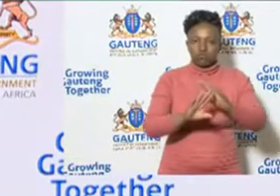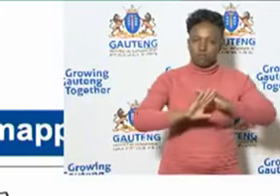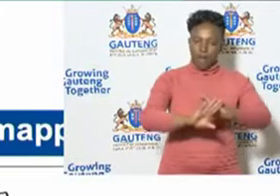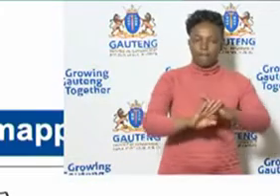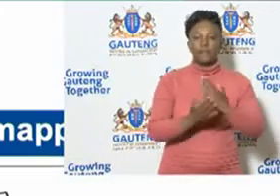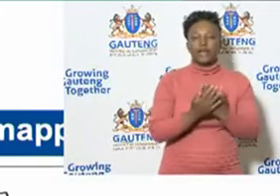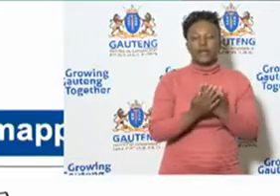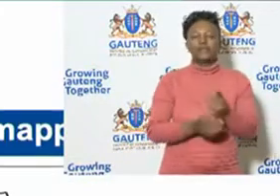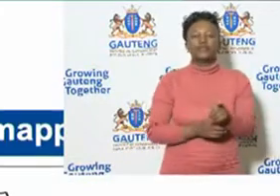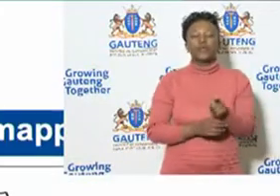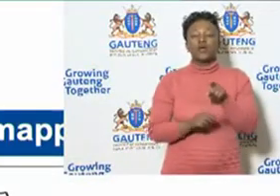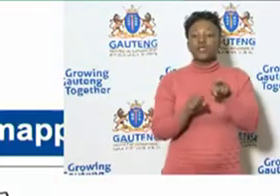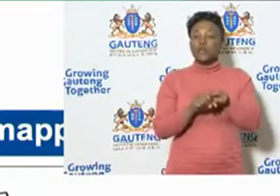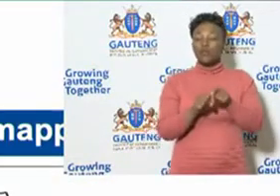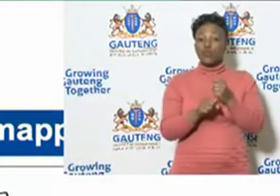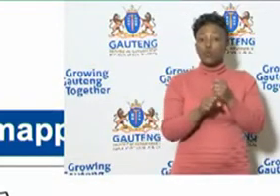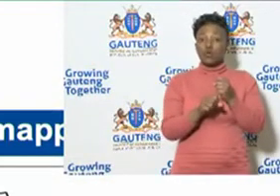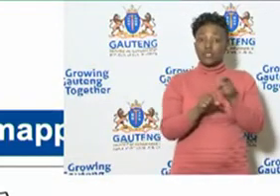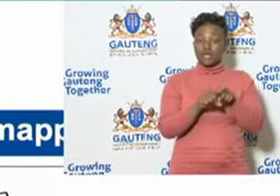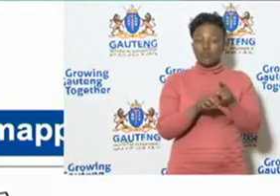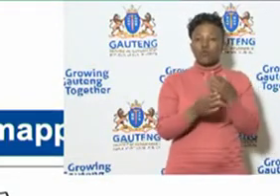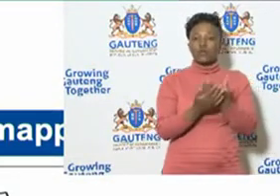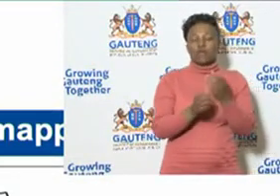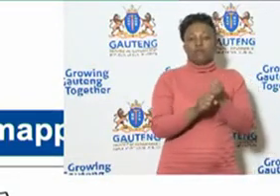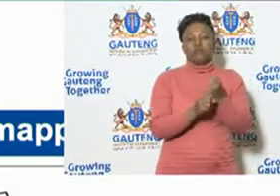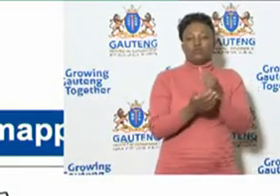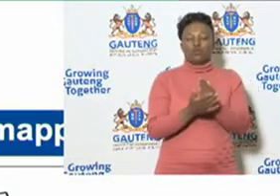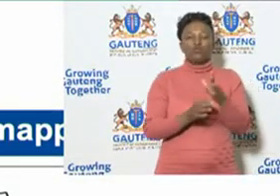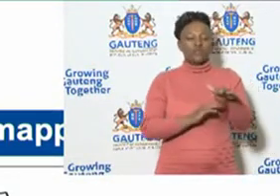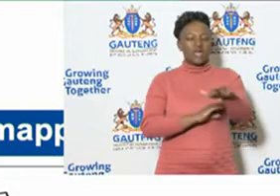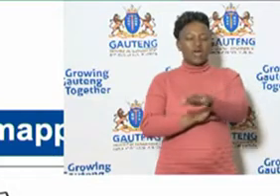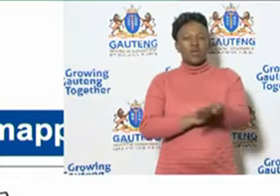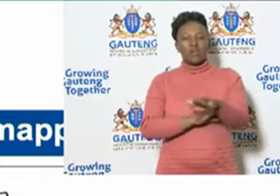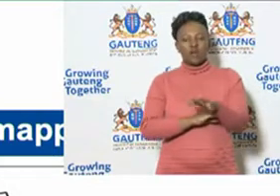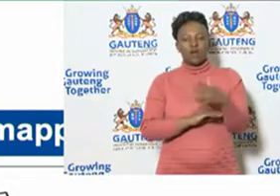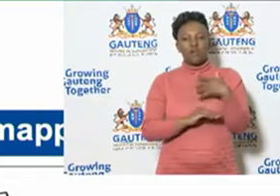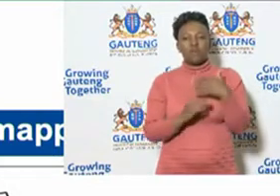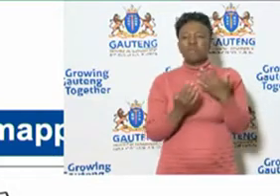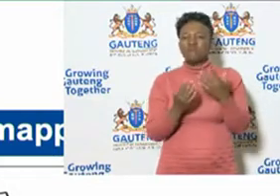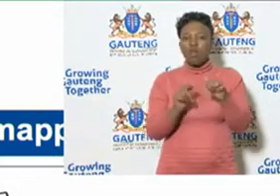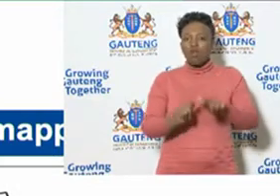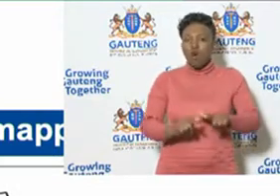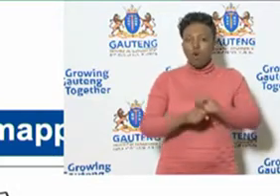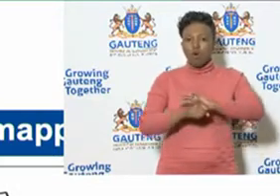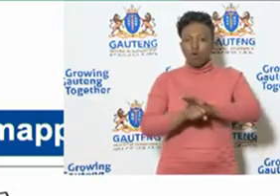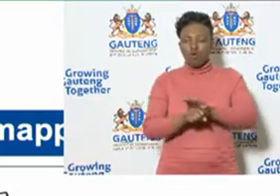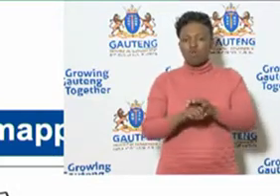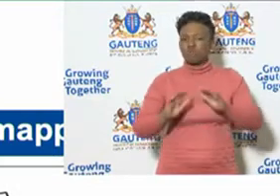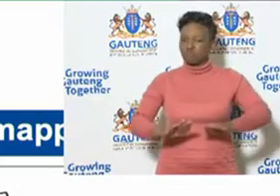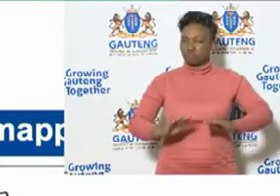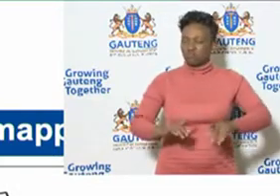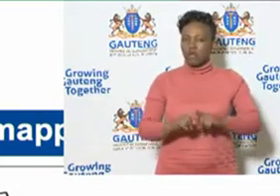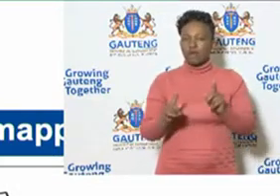we protect an area that may have been green as of low infection rate. It's also our concern, like